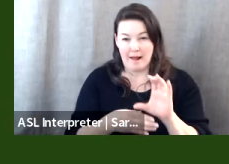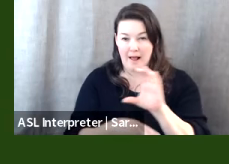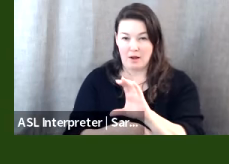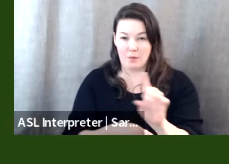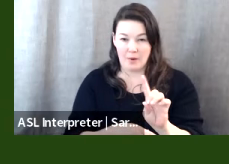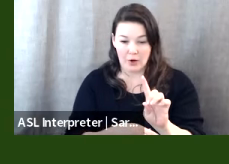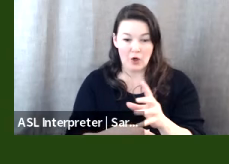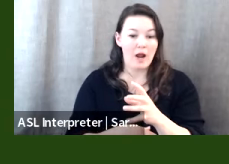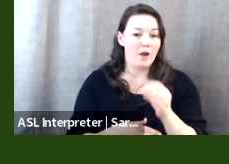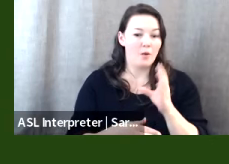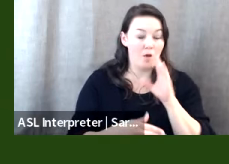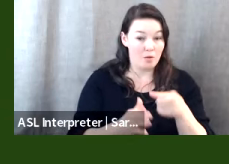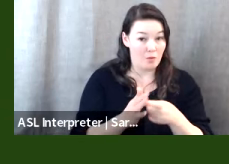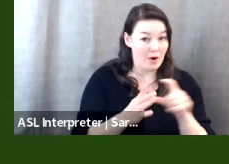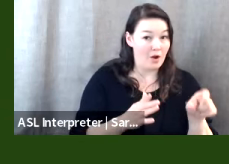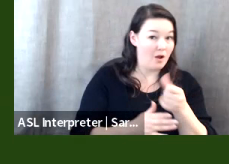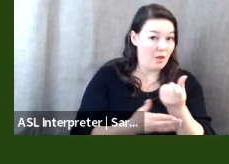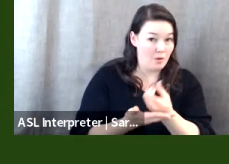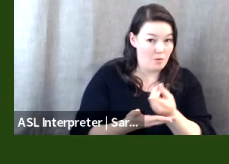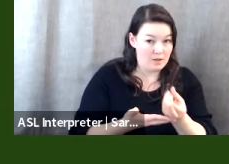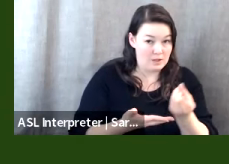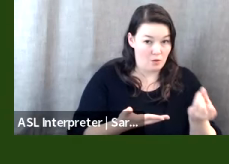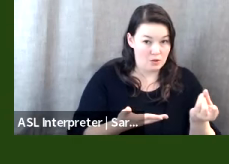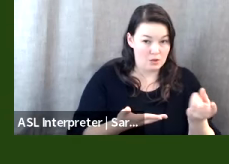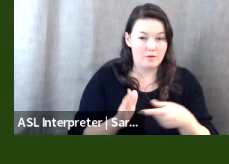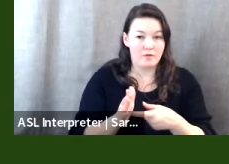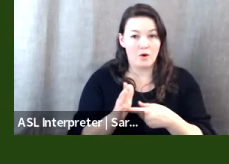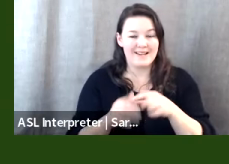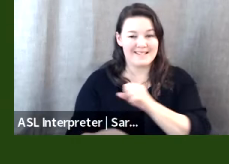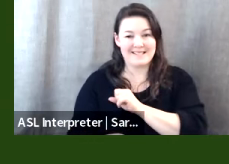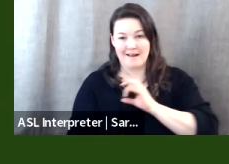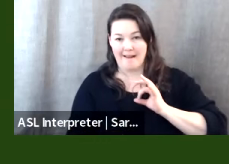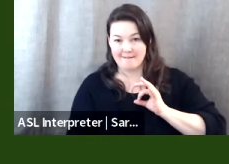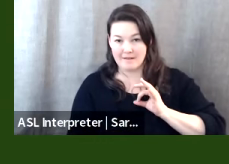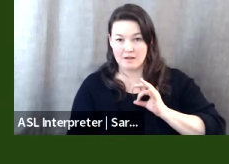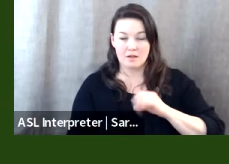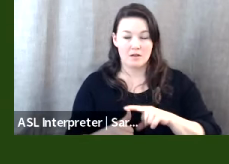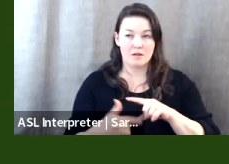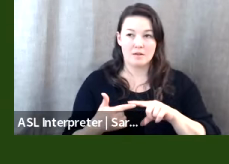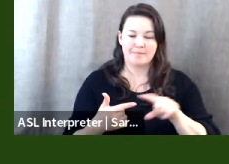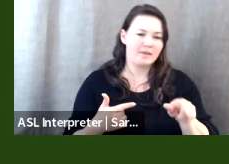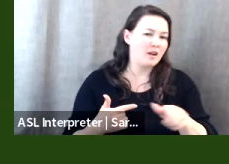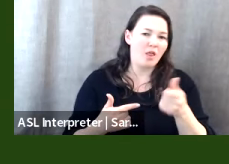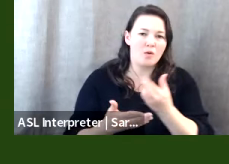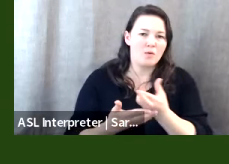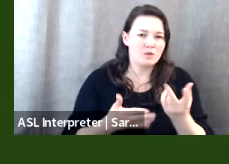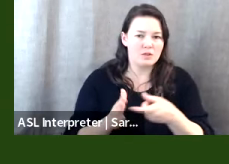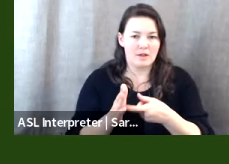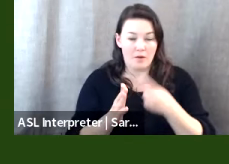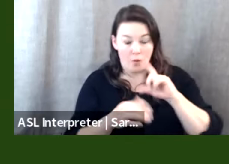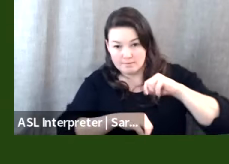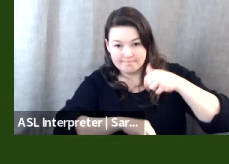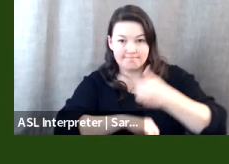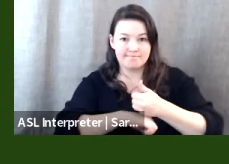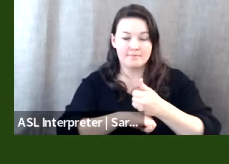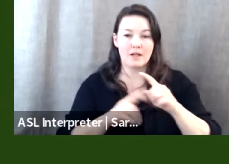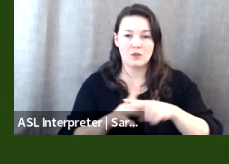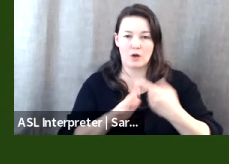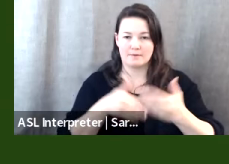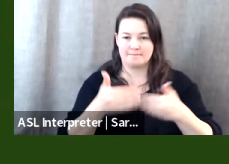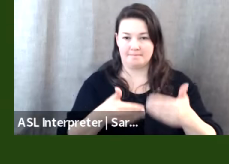additional resources, for example, staff or any other resources just to implement it.